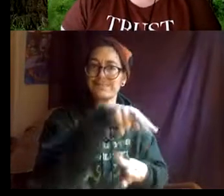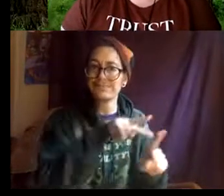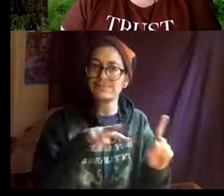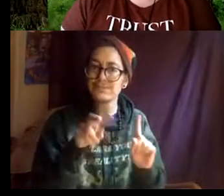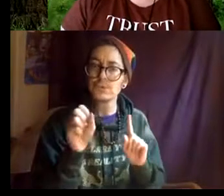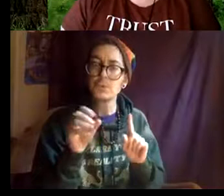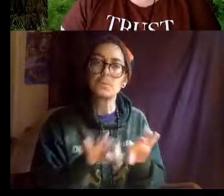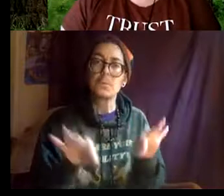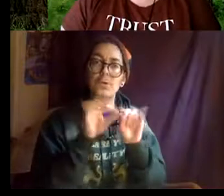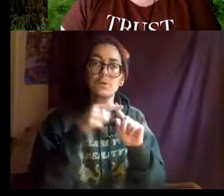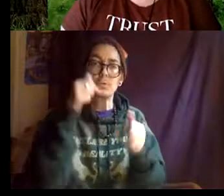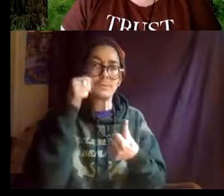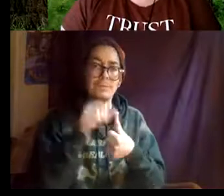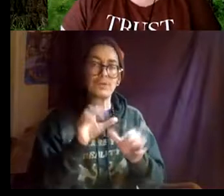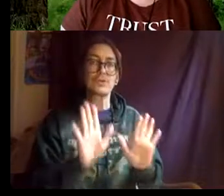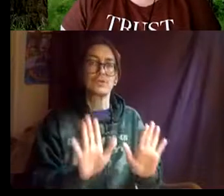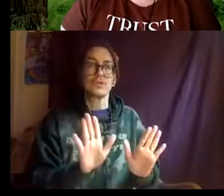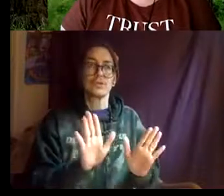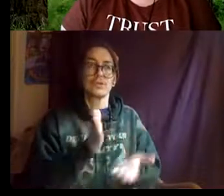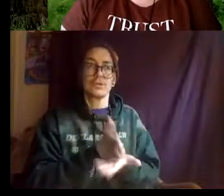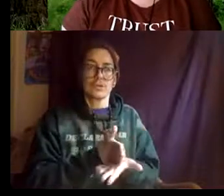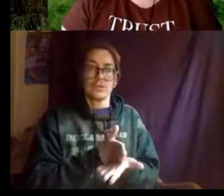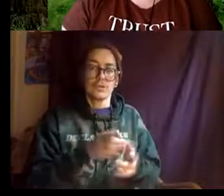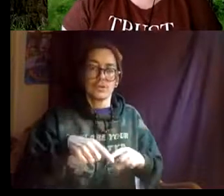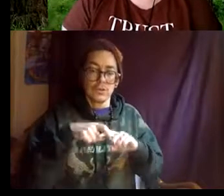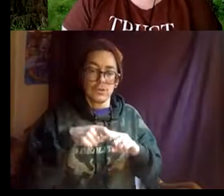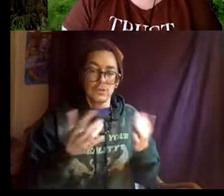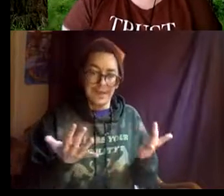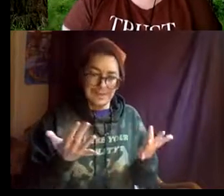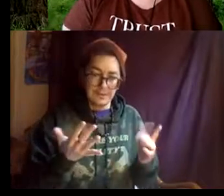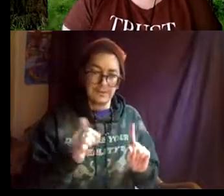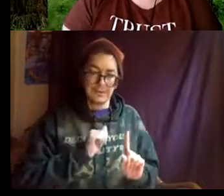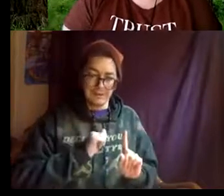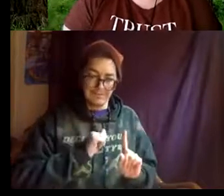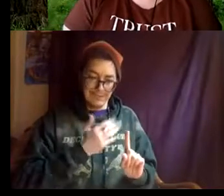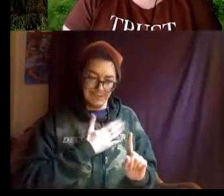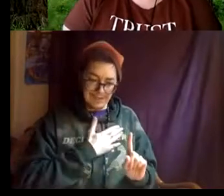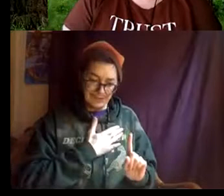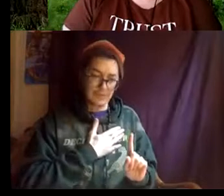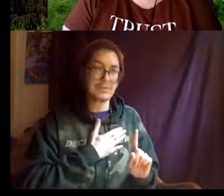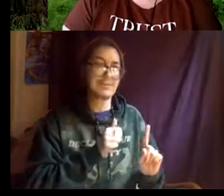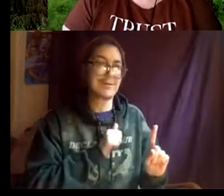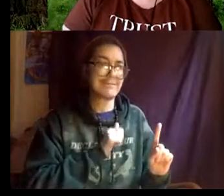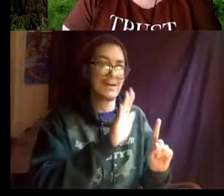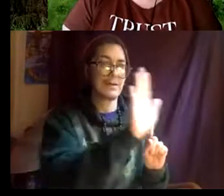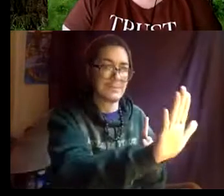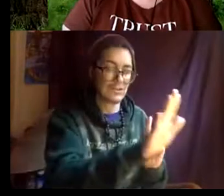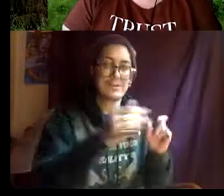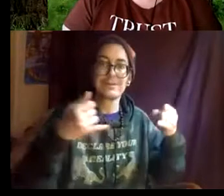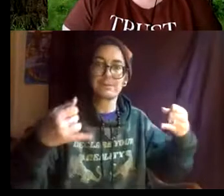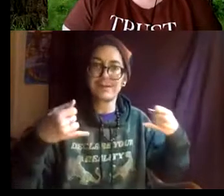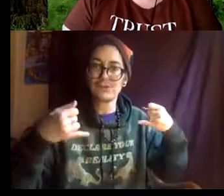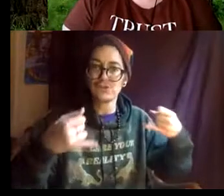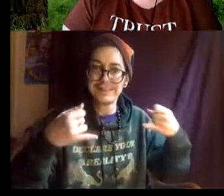bit challenging. But when you do have that in your environment, it is very healthy. So when you're not getting that back, when you're not getting